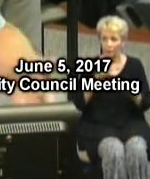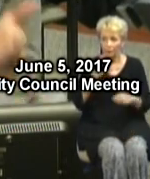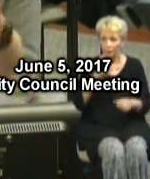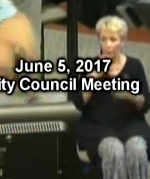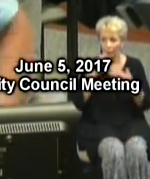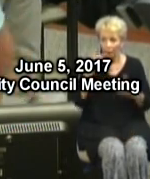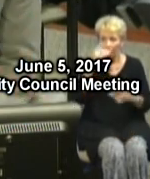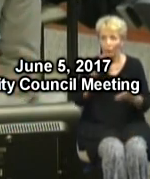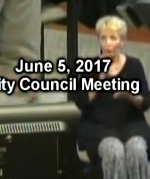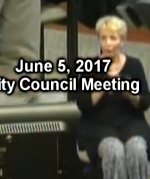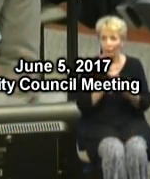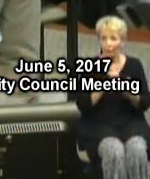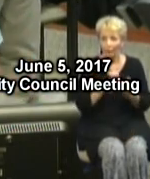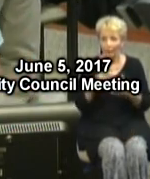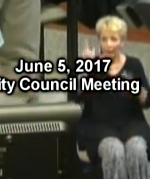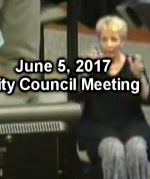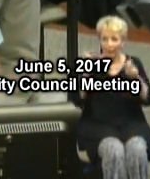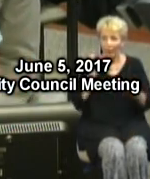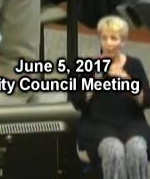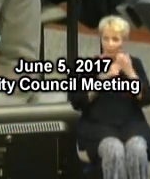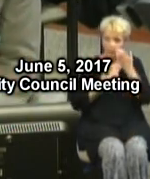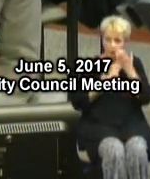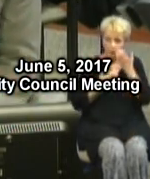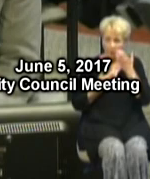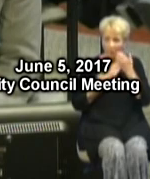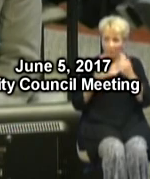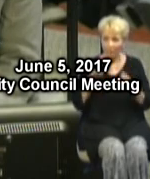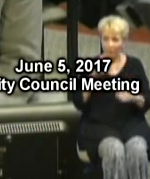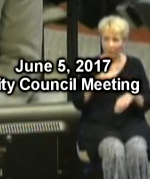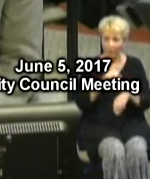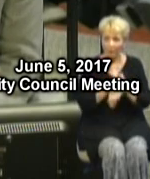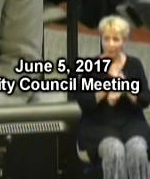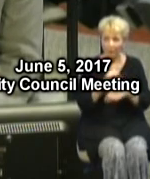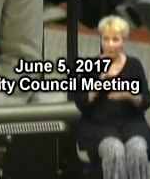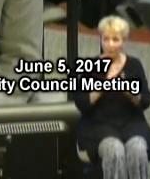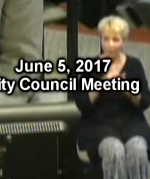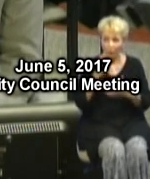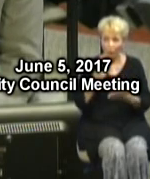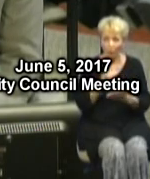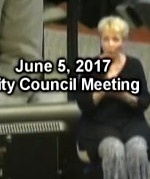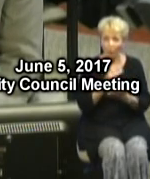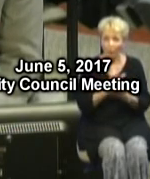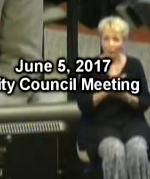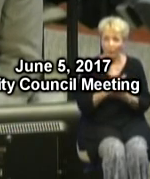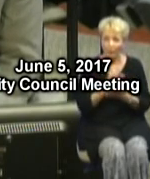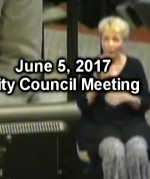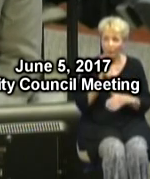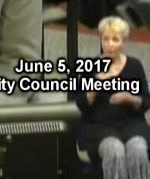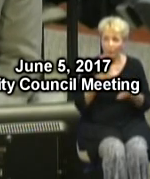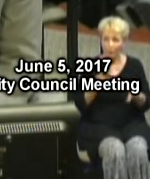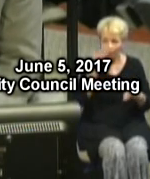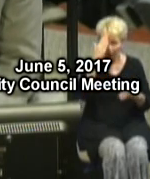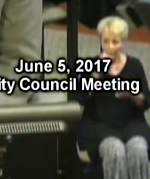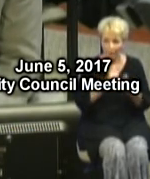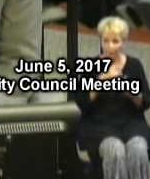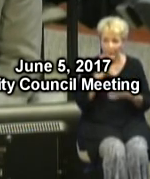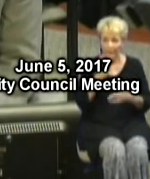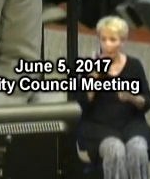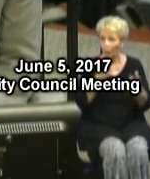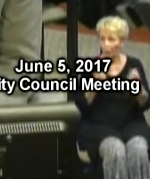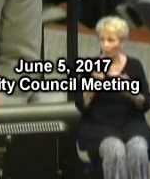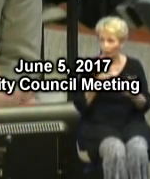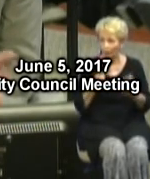say thank you for hearing our item tonight and ask for your approval, and also let you know I'm available for any